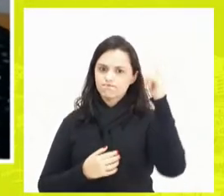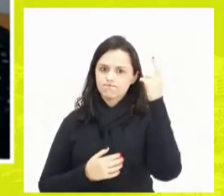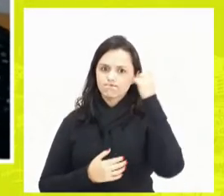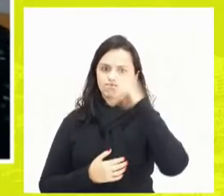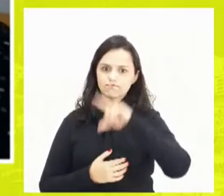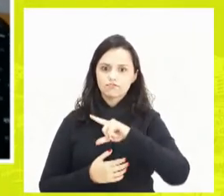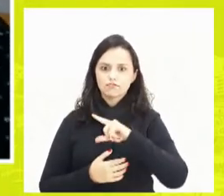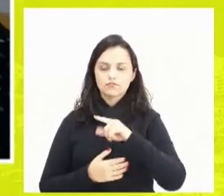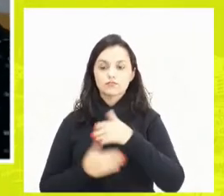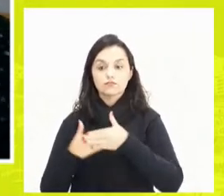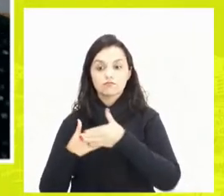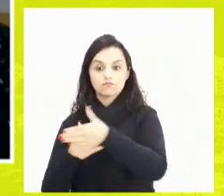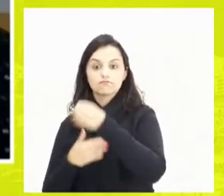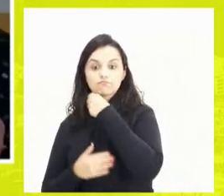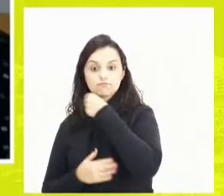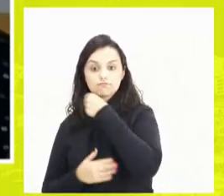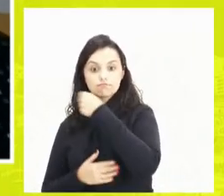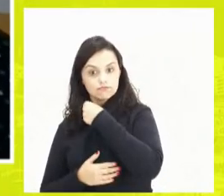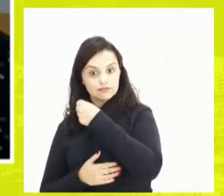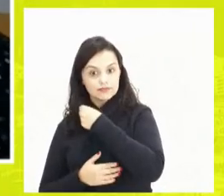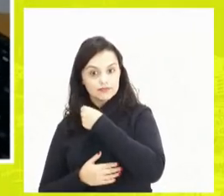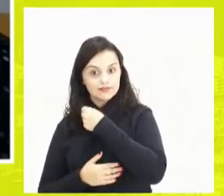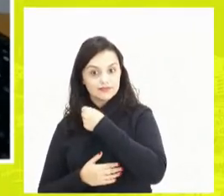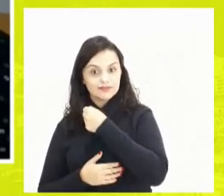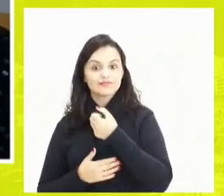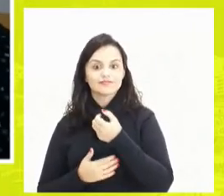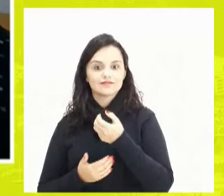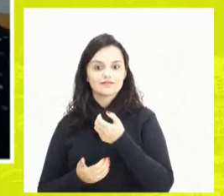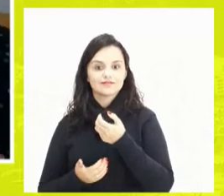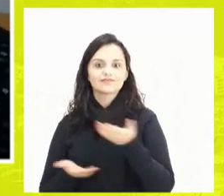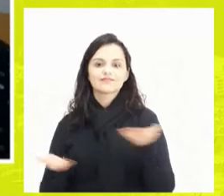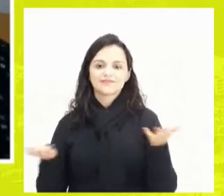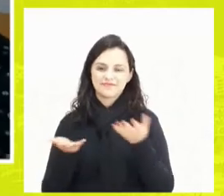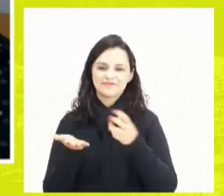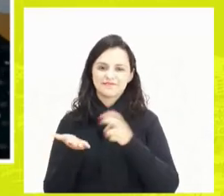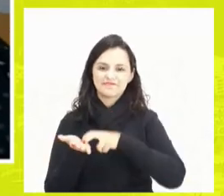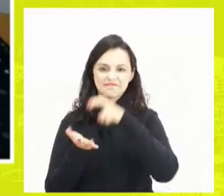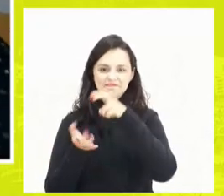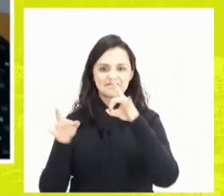elections we are closing it